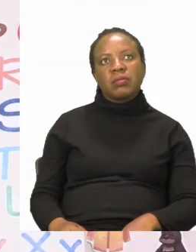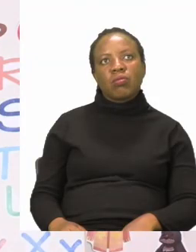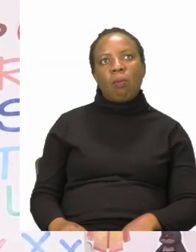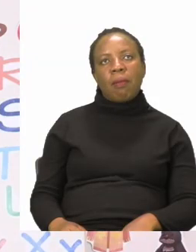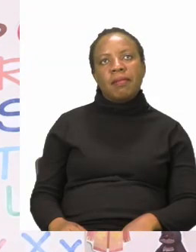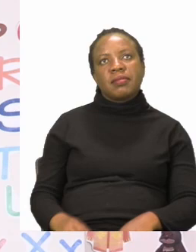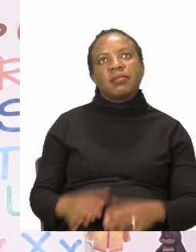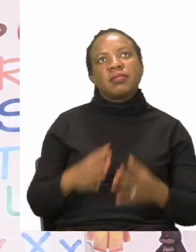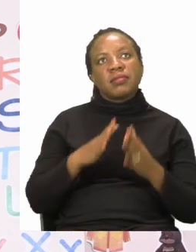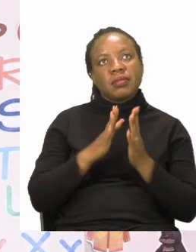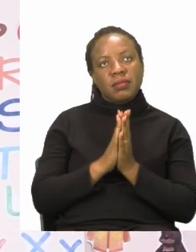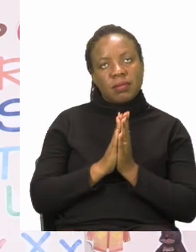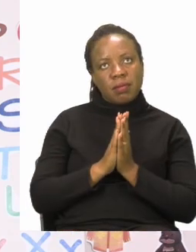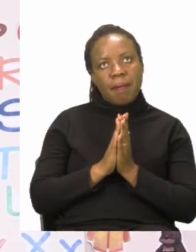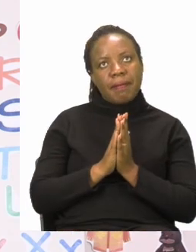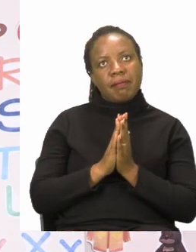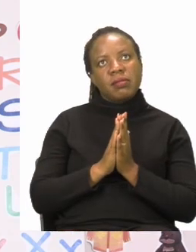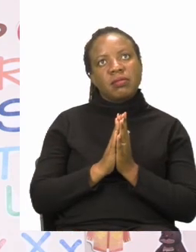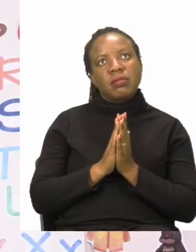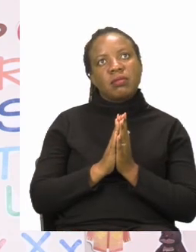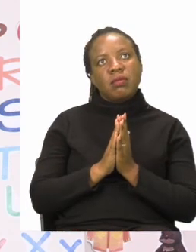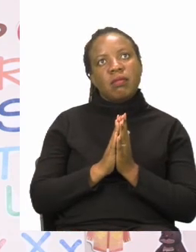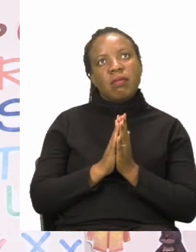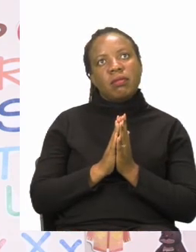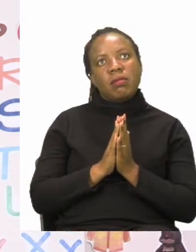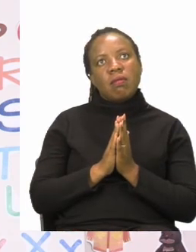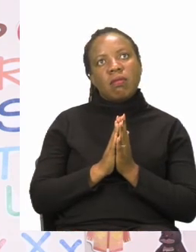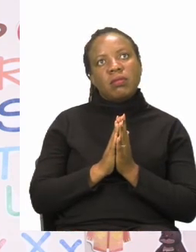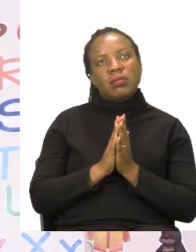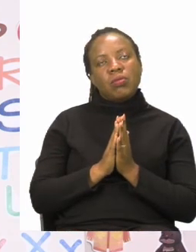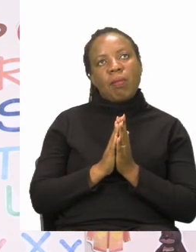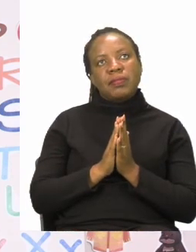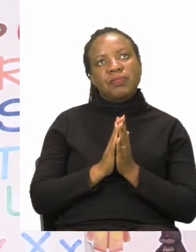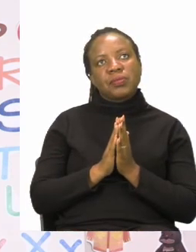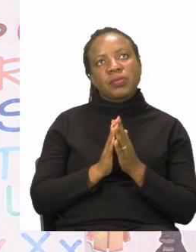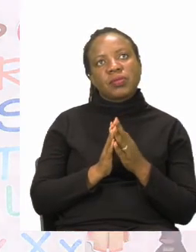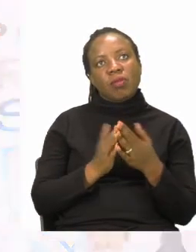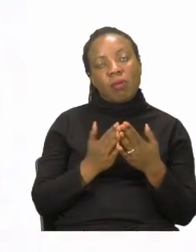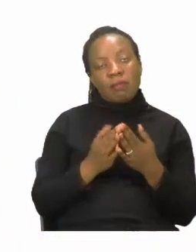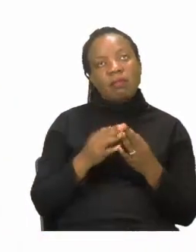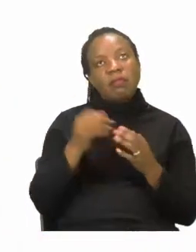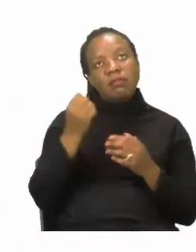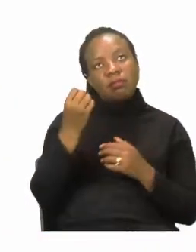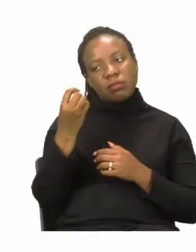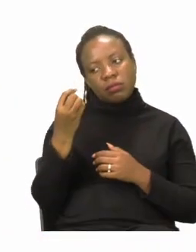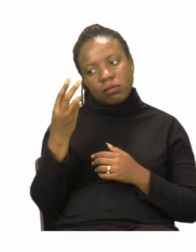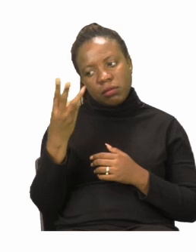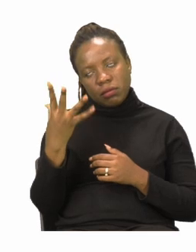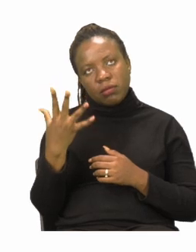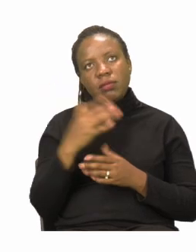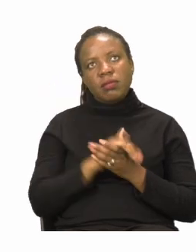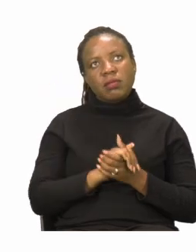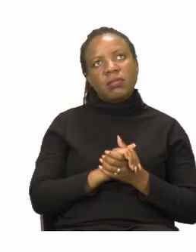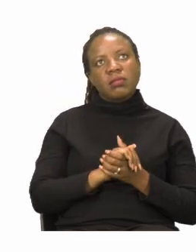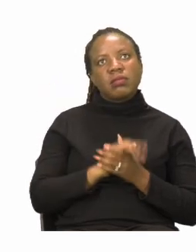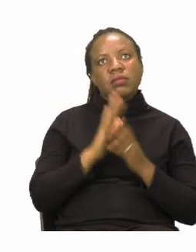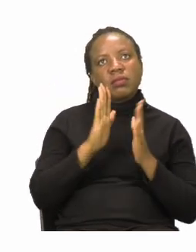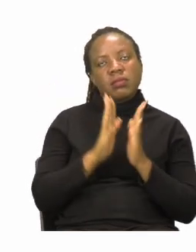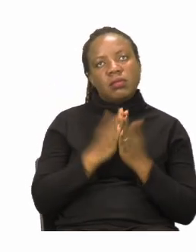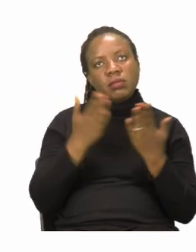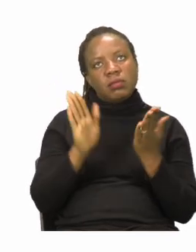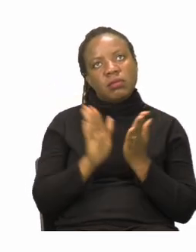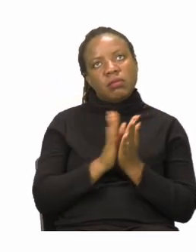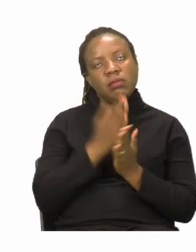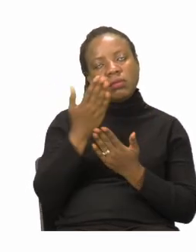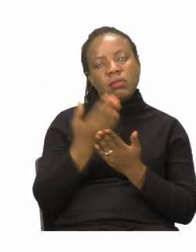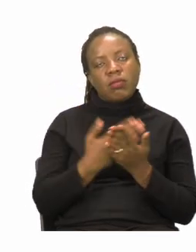In this part of our lesson, boys and girls, we are going to do some counting. Now let's go to page